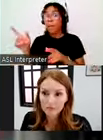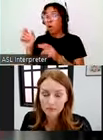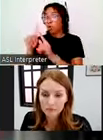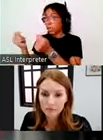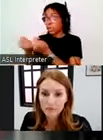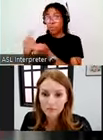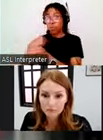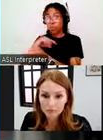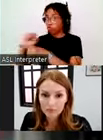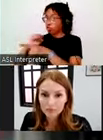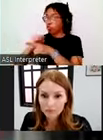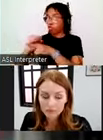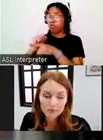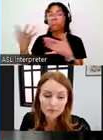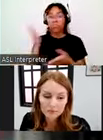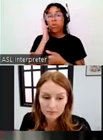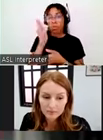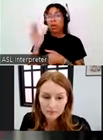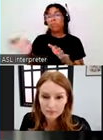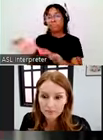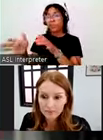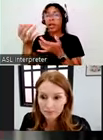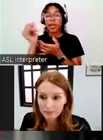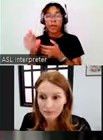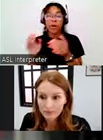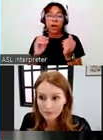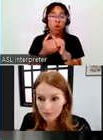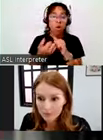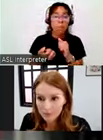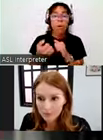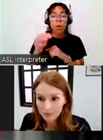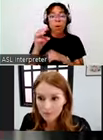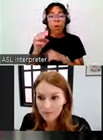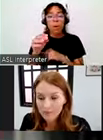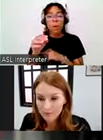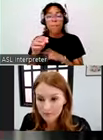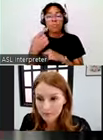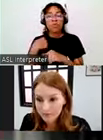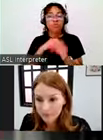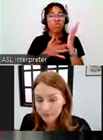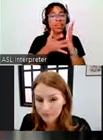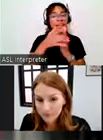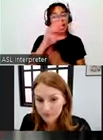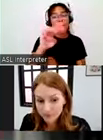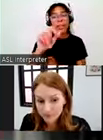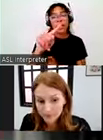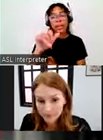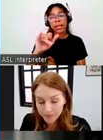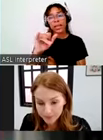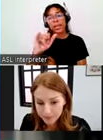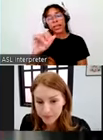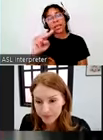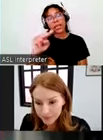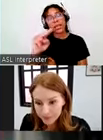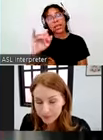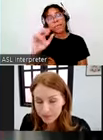for installations, operations, maintenance. The thing is, we'll provide this as data and information and recommendations,